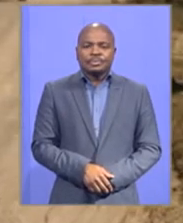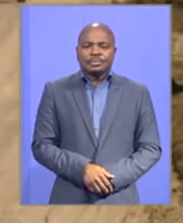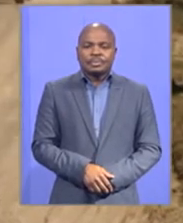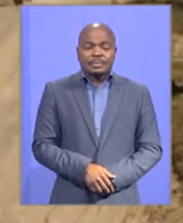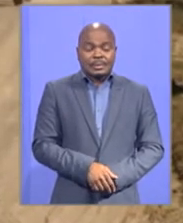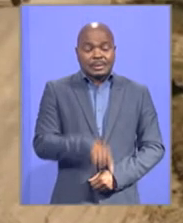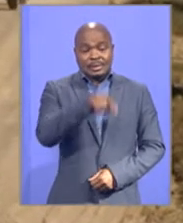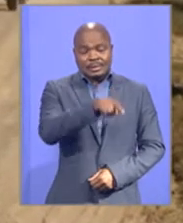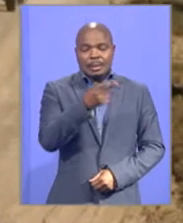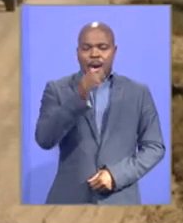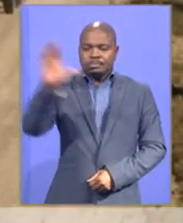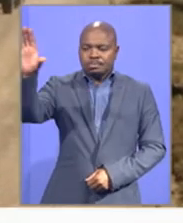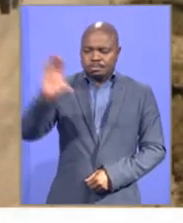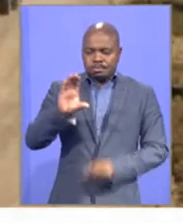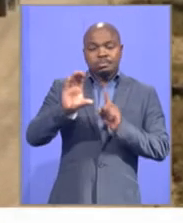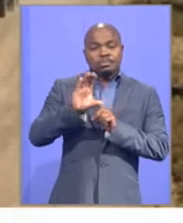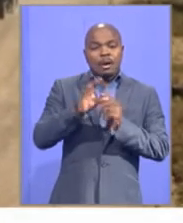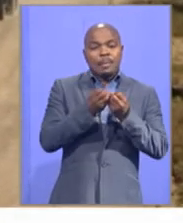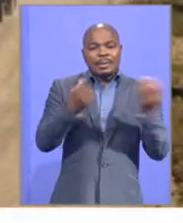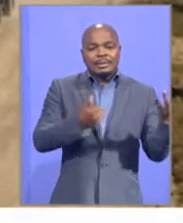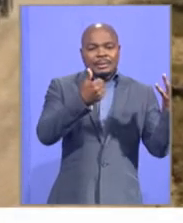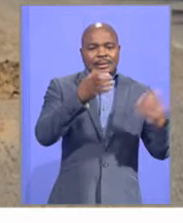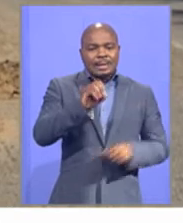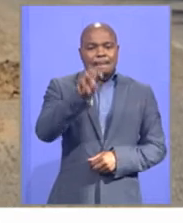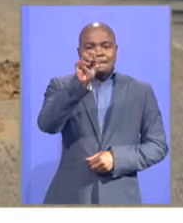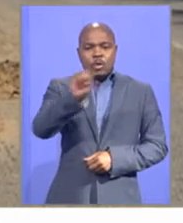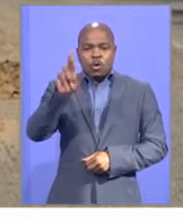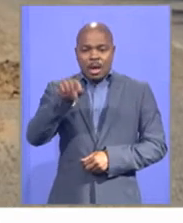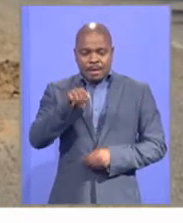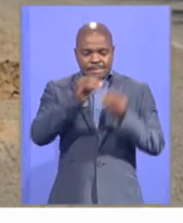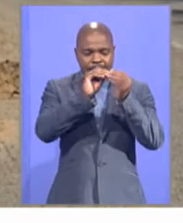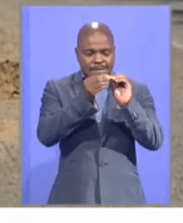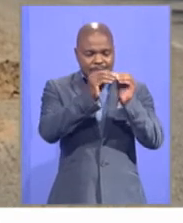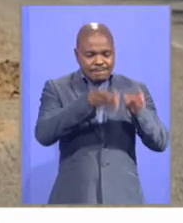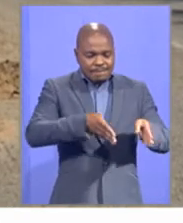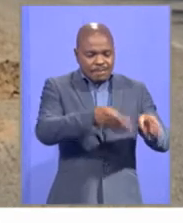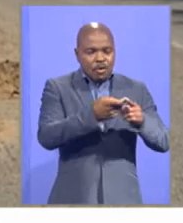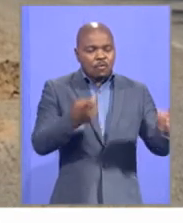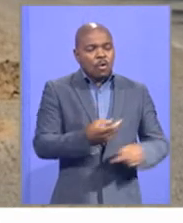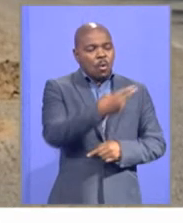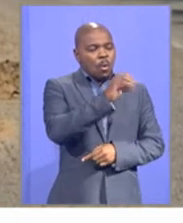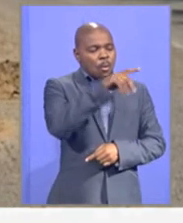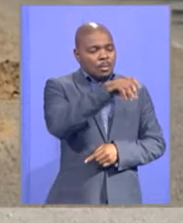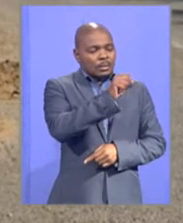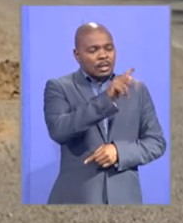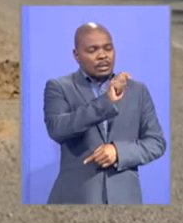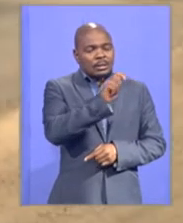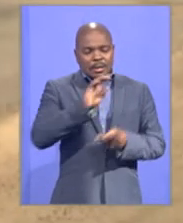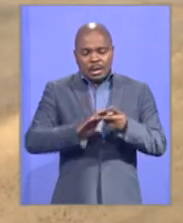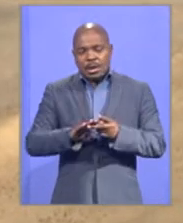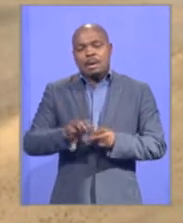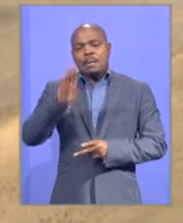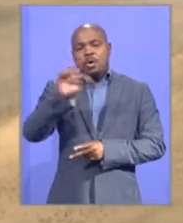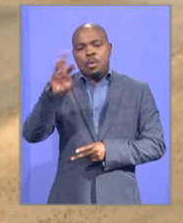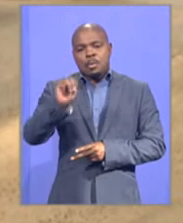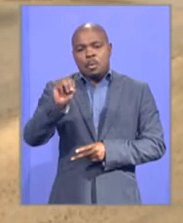Ho behelletswe diranta tse dimilione tse 60 ka thoko ho lokisa mmila o pakeng tsa Hoopstad le Bloemhof. Persente